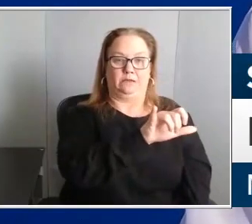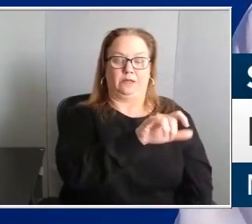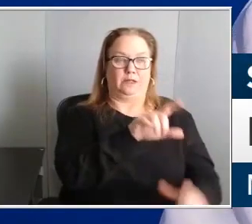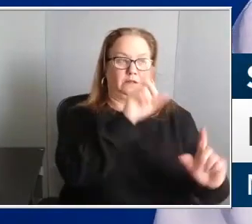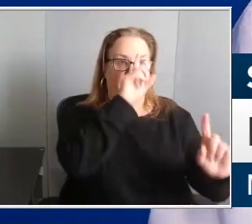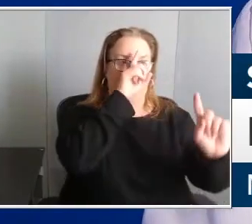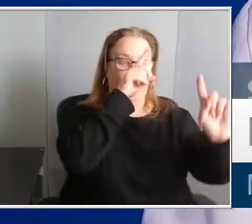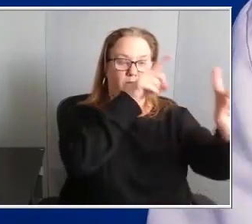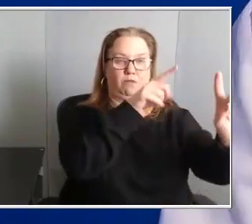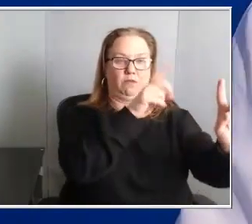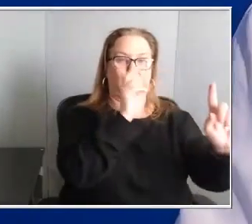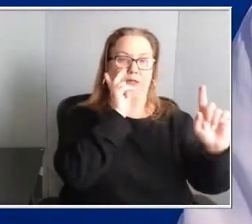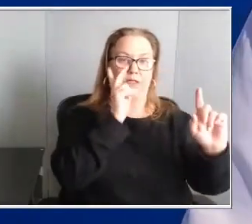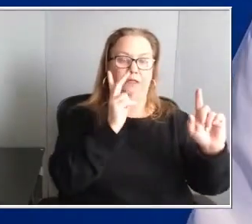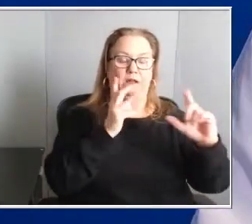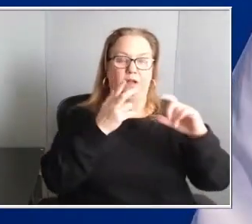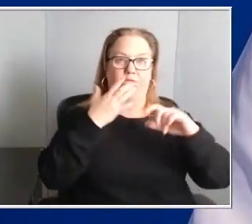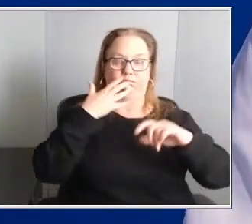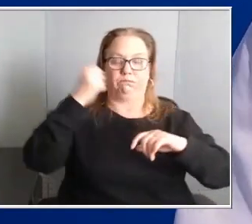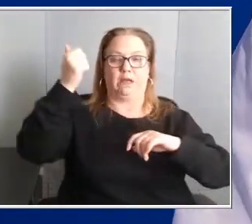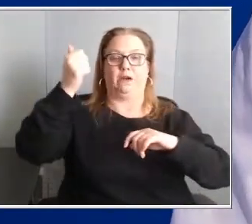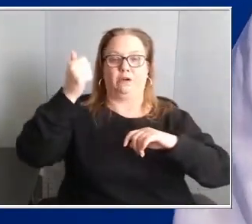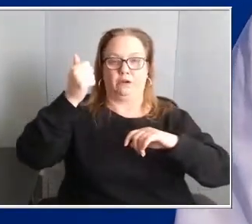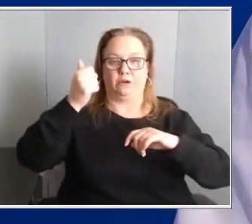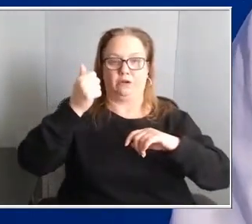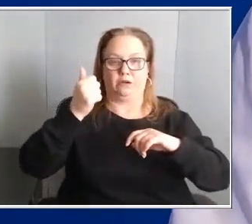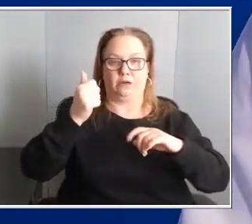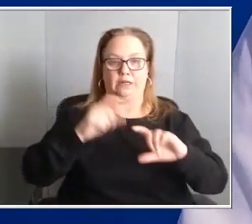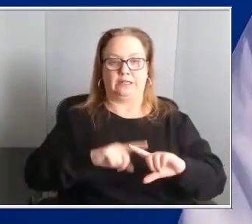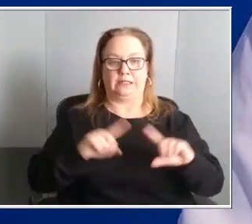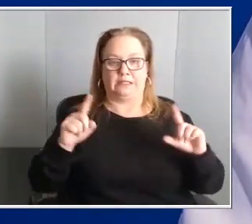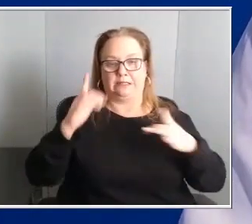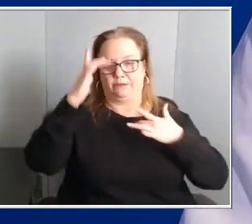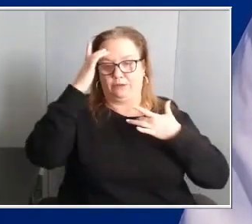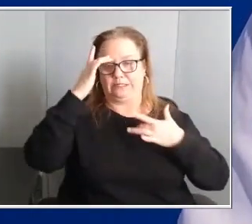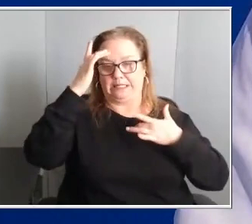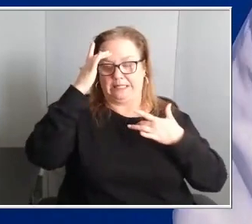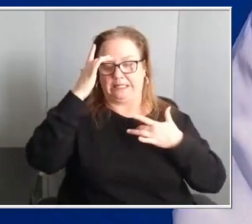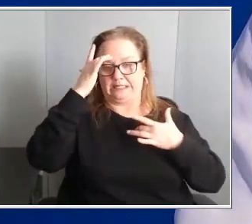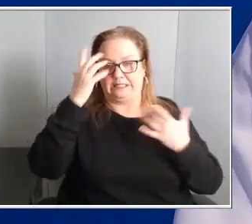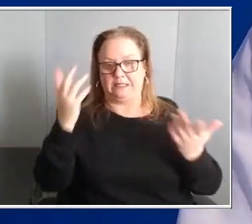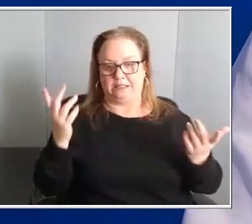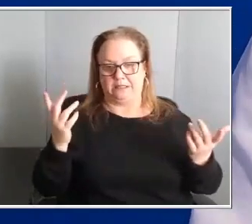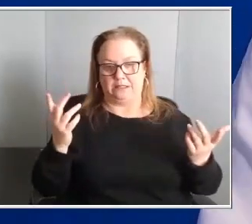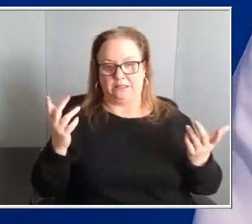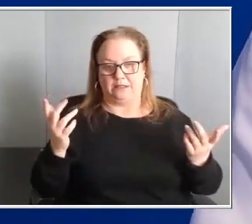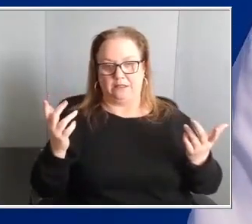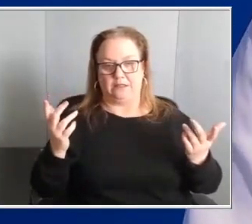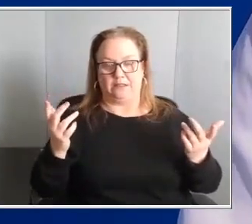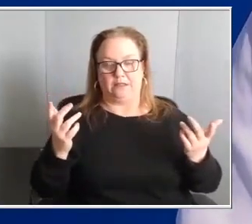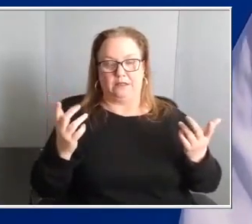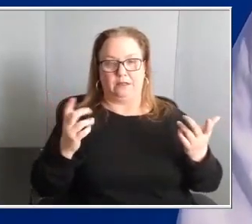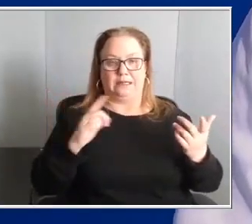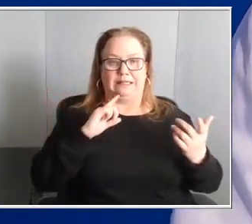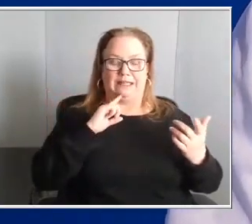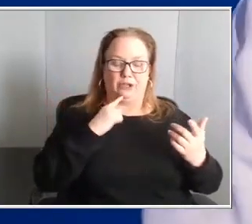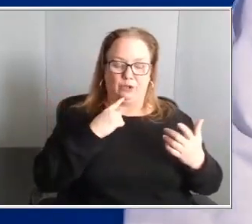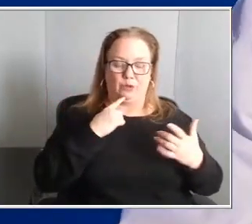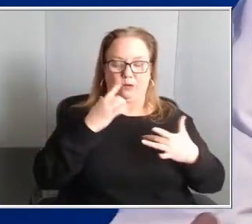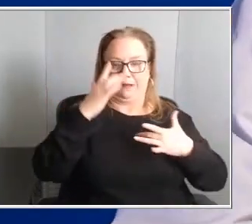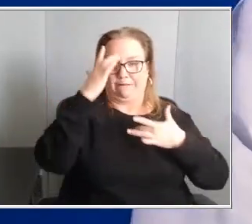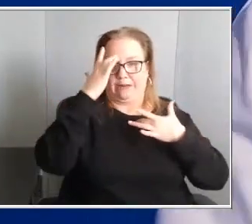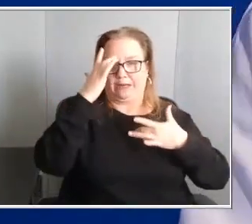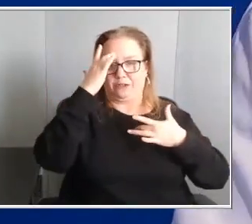was, and we saw that it was so much better. It is just a different disease entity. That's true. It is the acute infection, but it's also